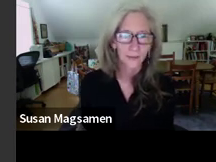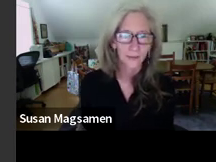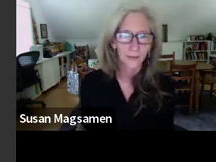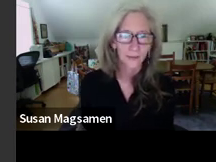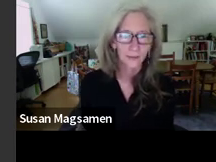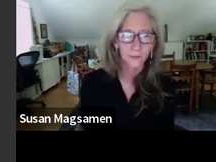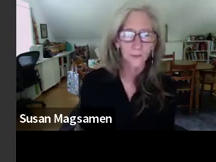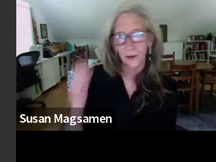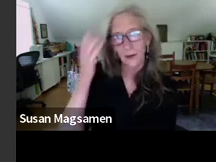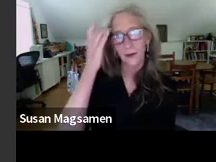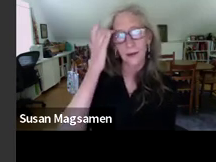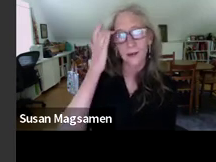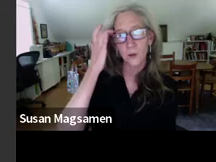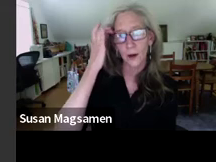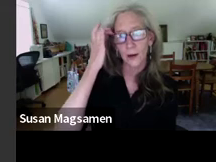experiences. Next slide.